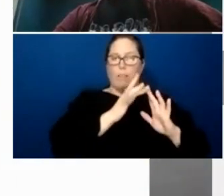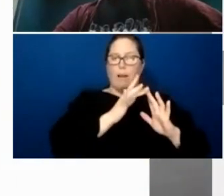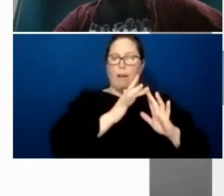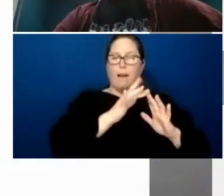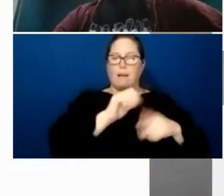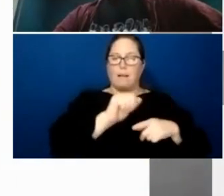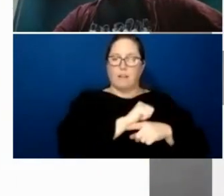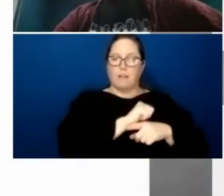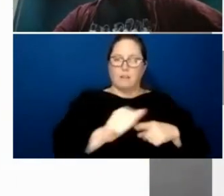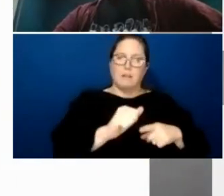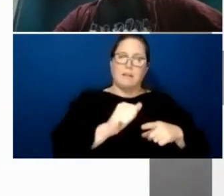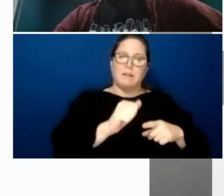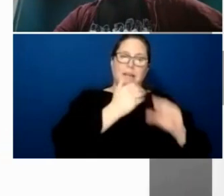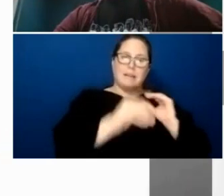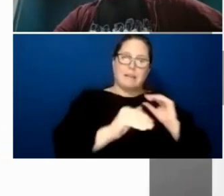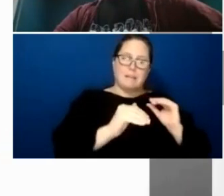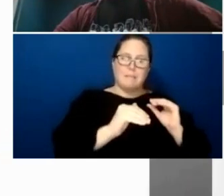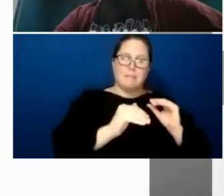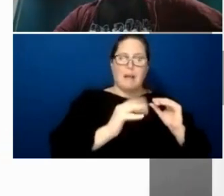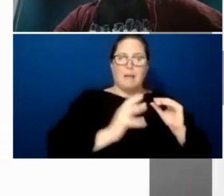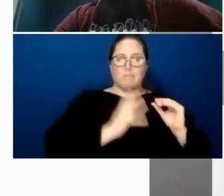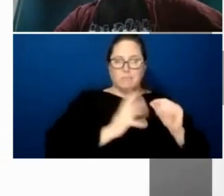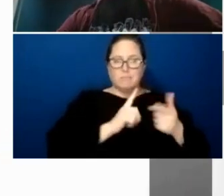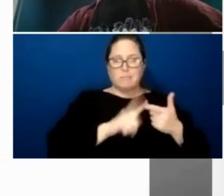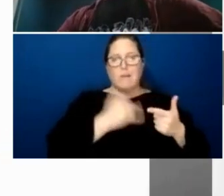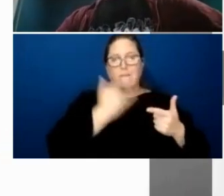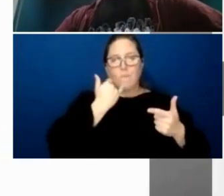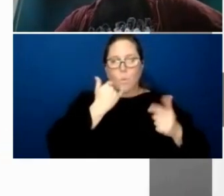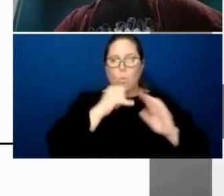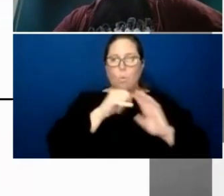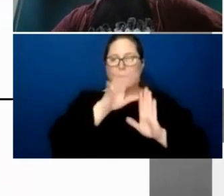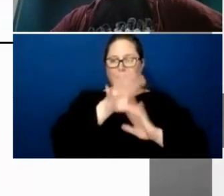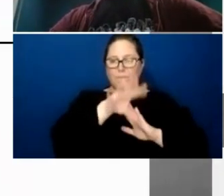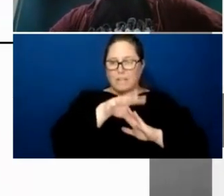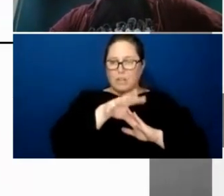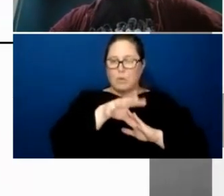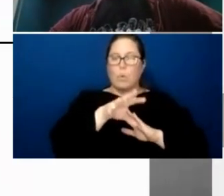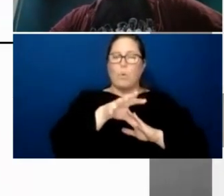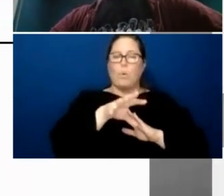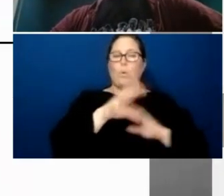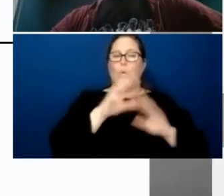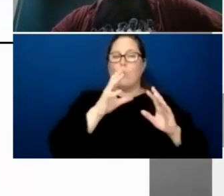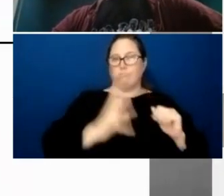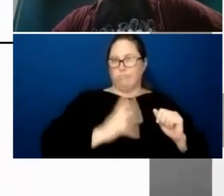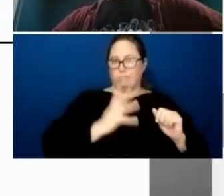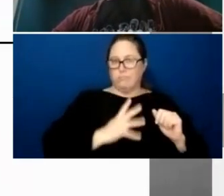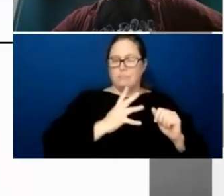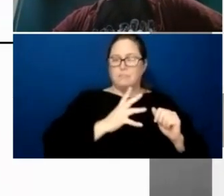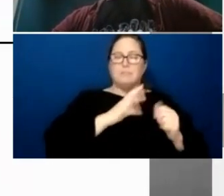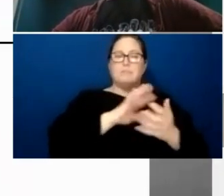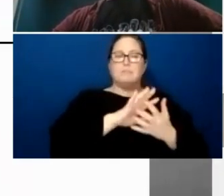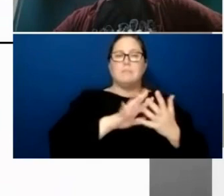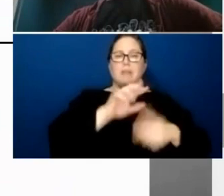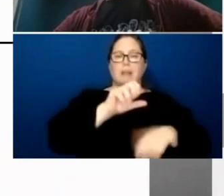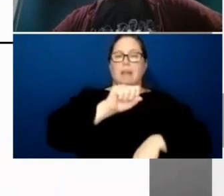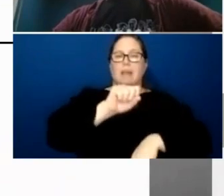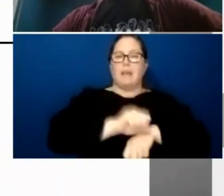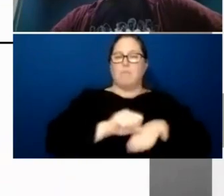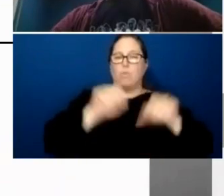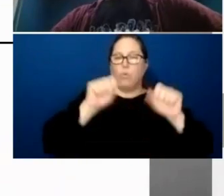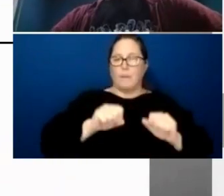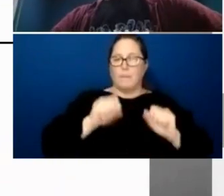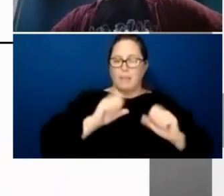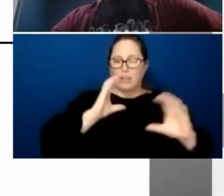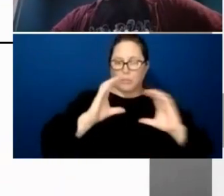and life skills, phone and video etiquette lessons. We do all kinds of employability communication, networking, and